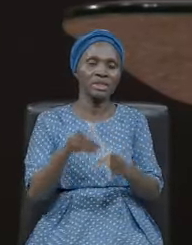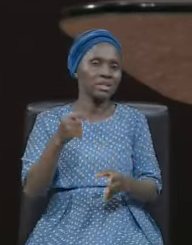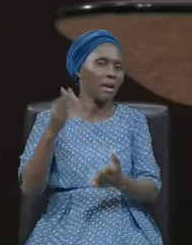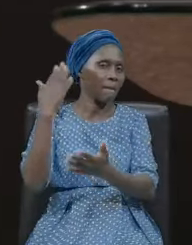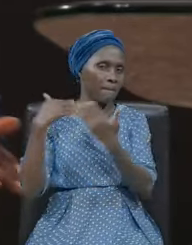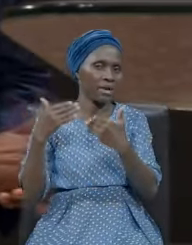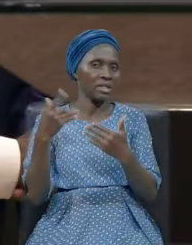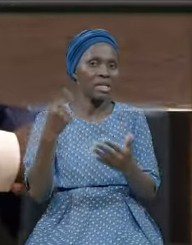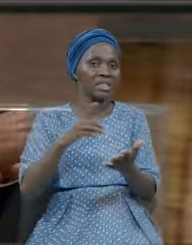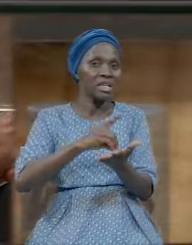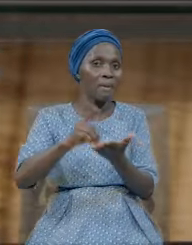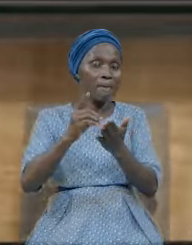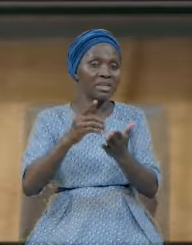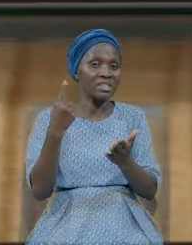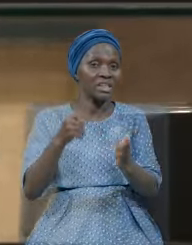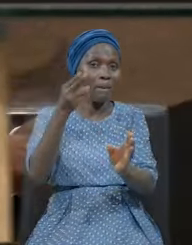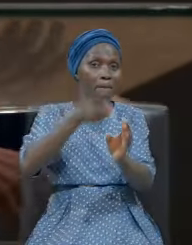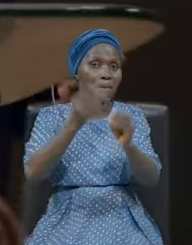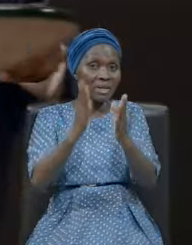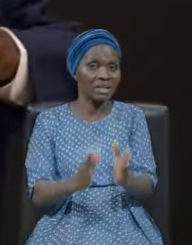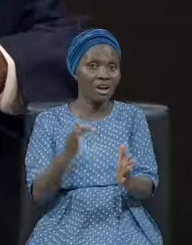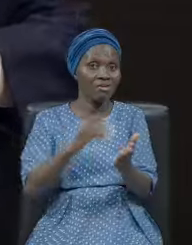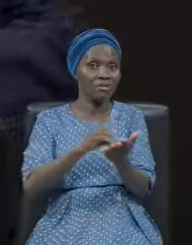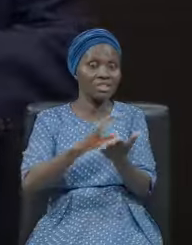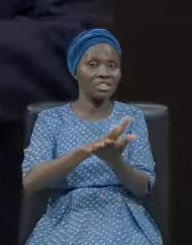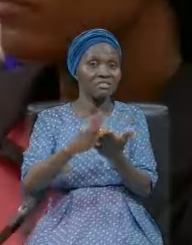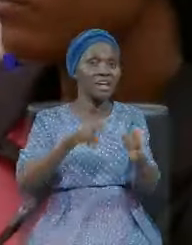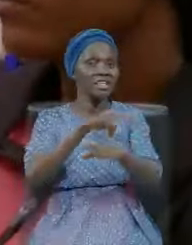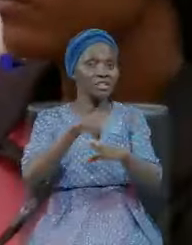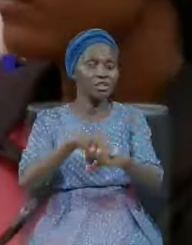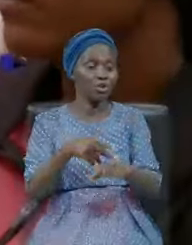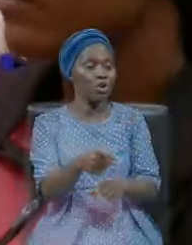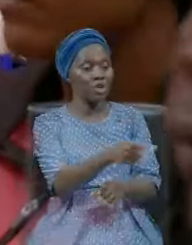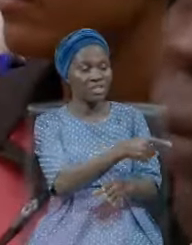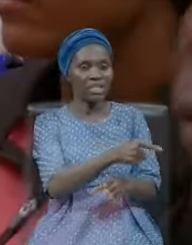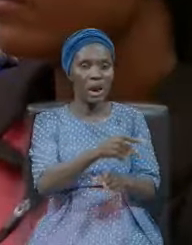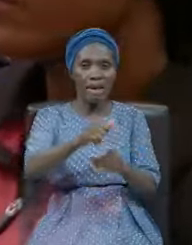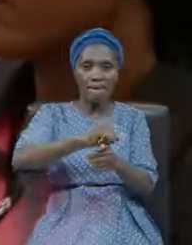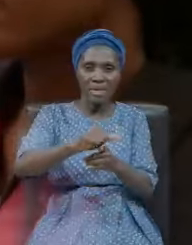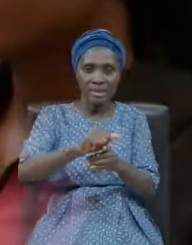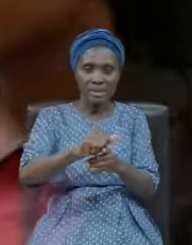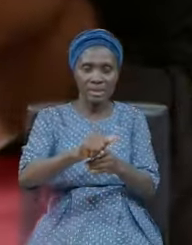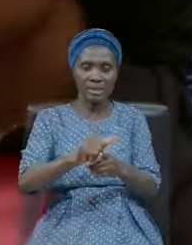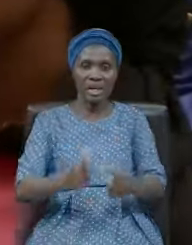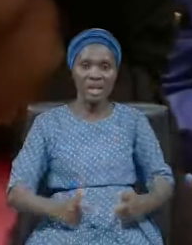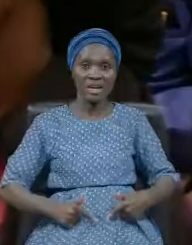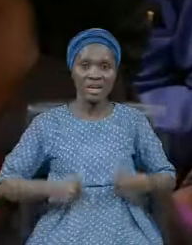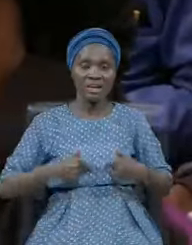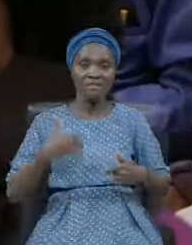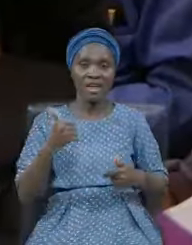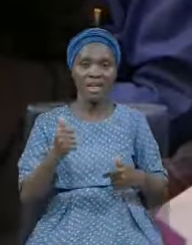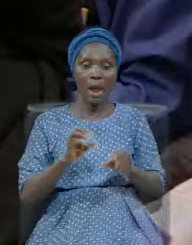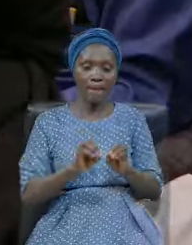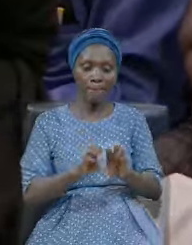divine nature, by the grace of God, they live transparent lives. And then